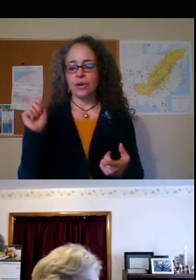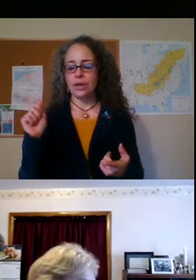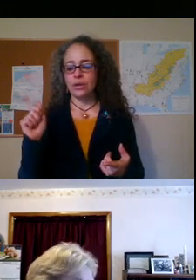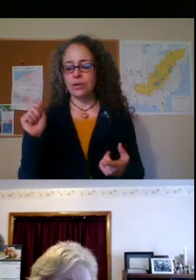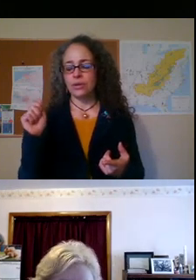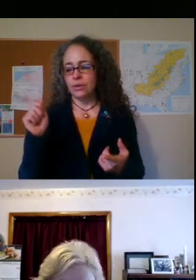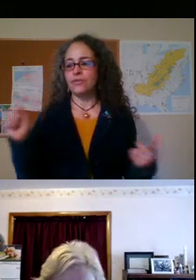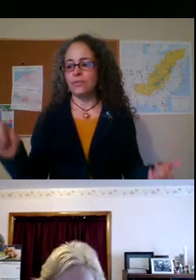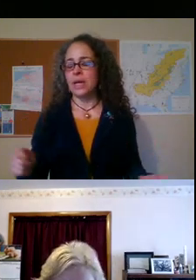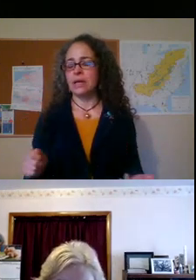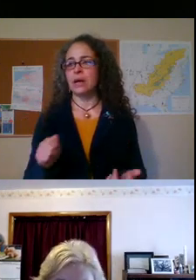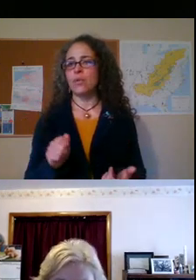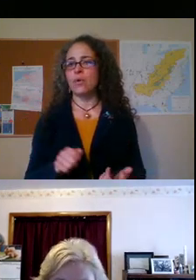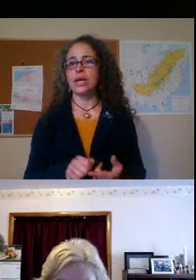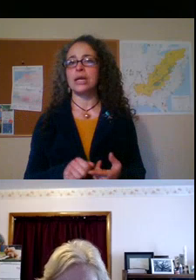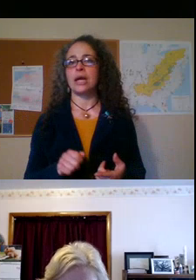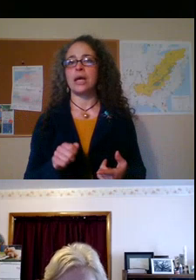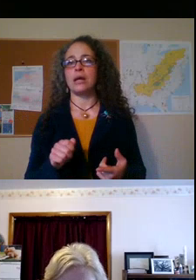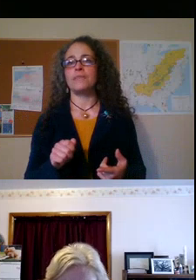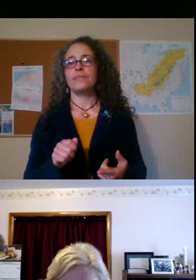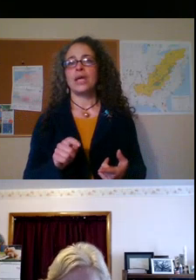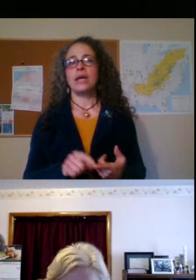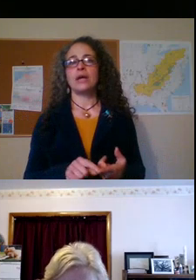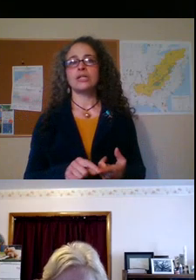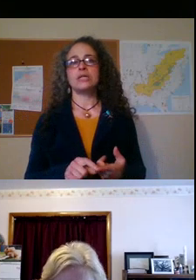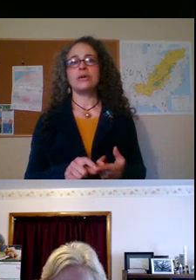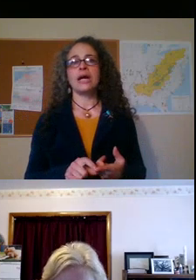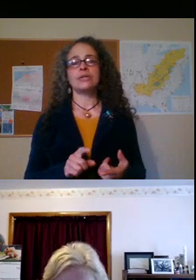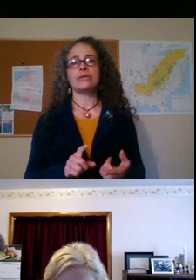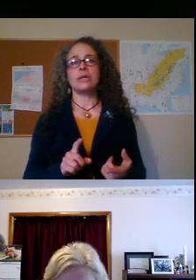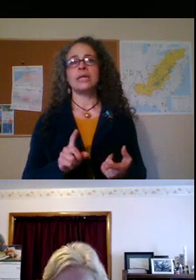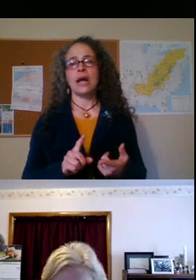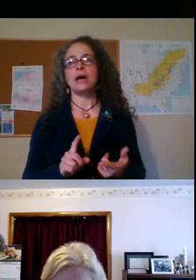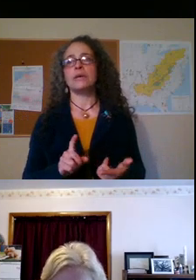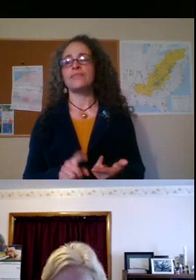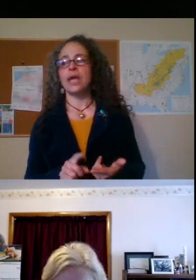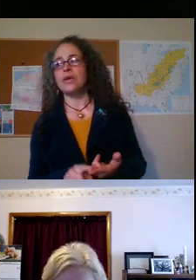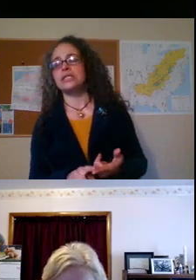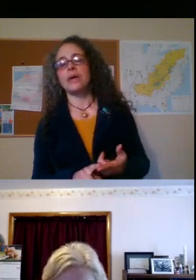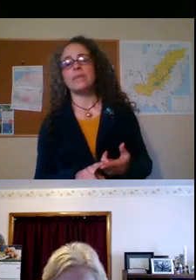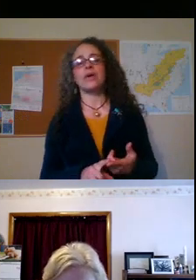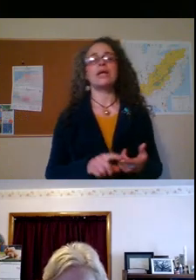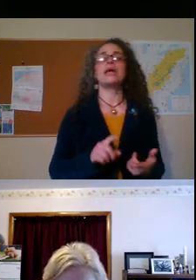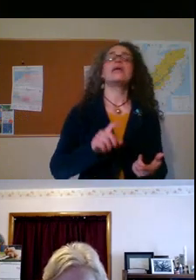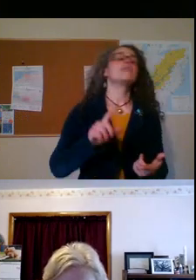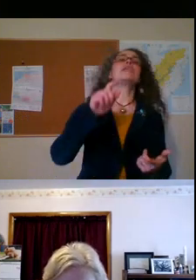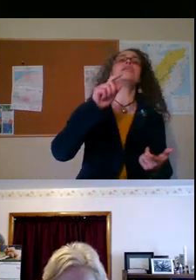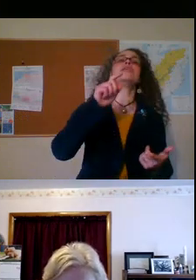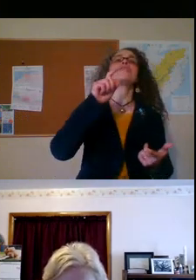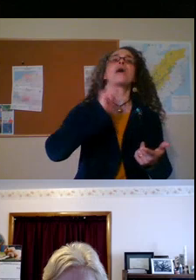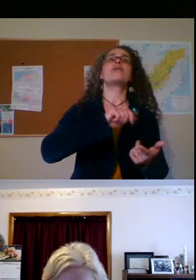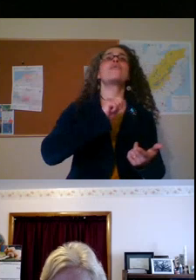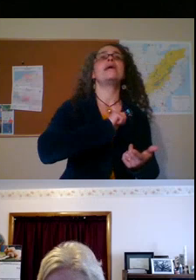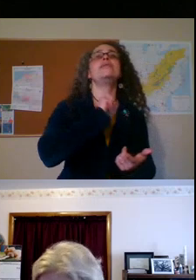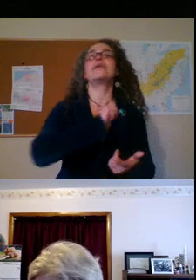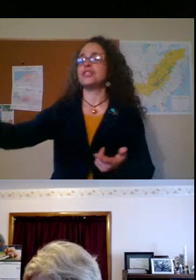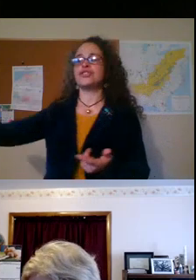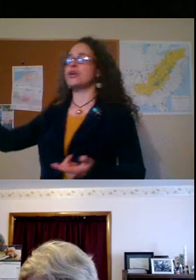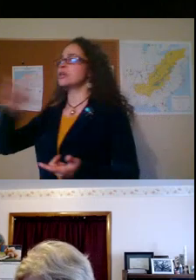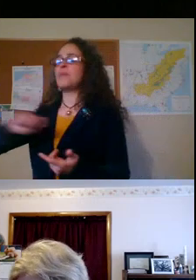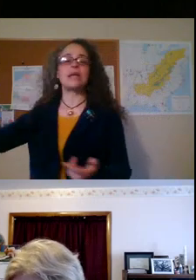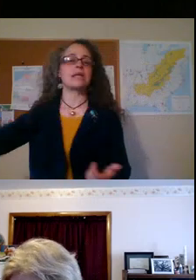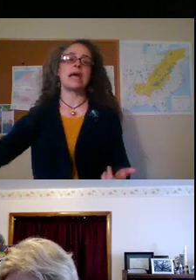hey, you've been awarded an ARC grant or an area development grant, then right away